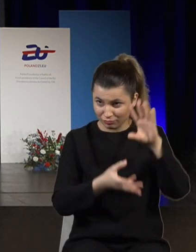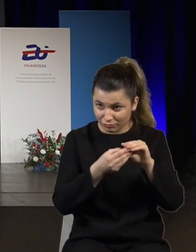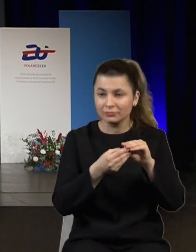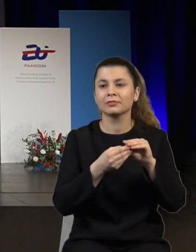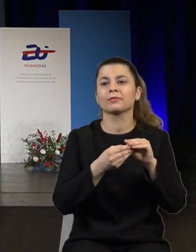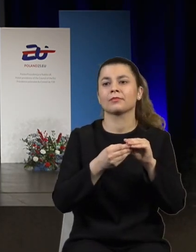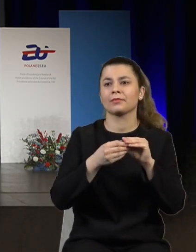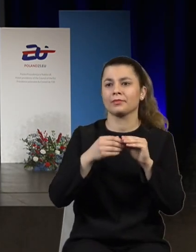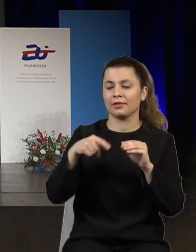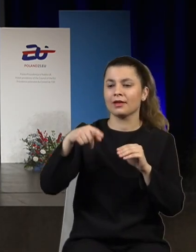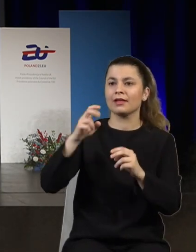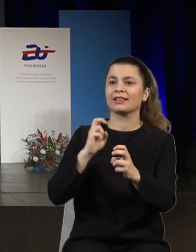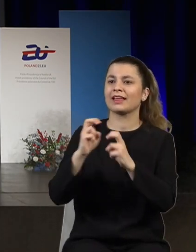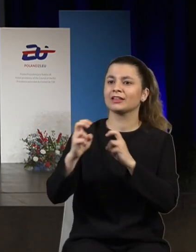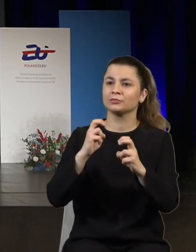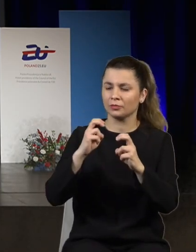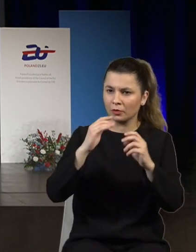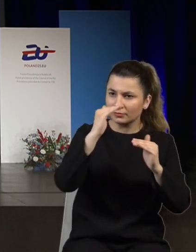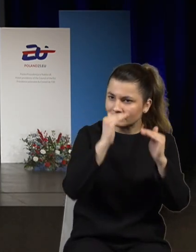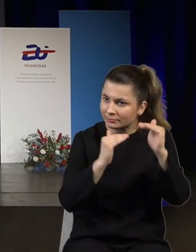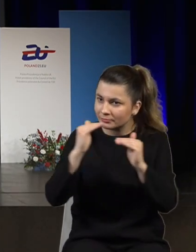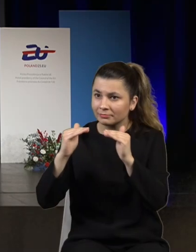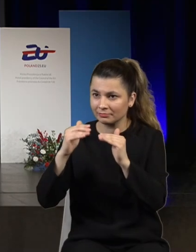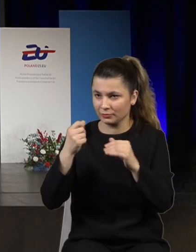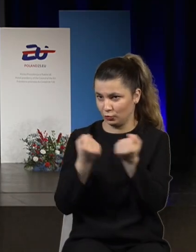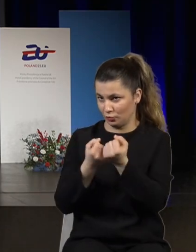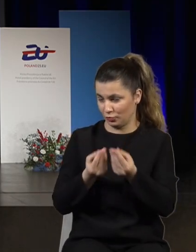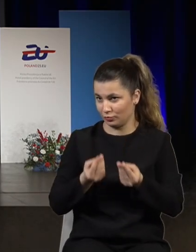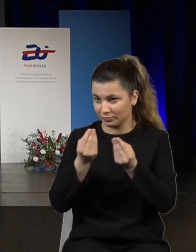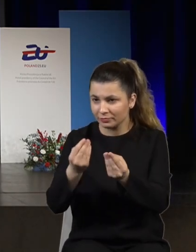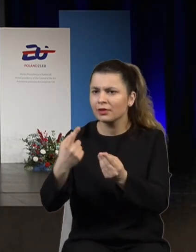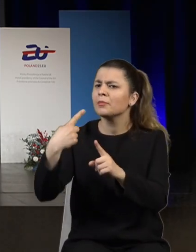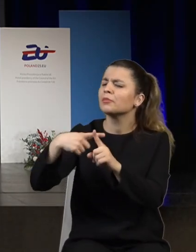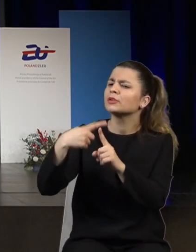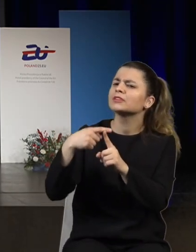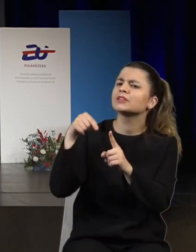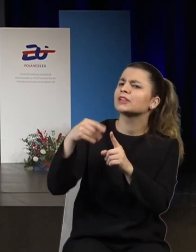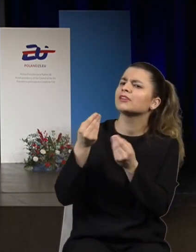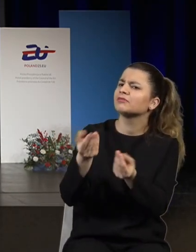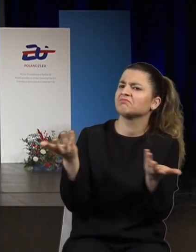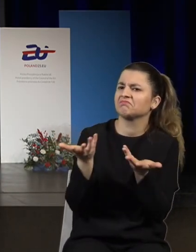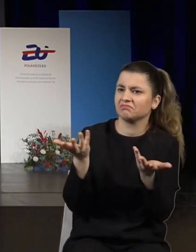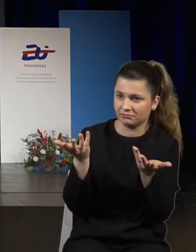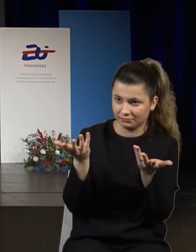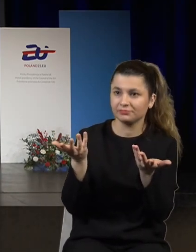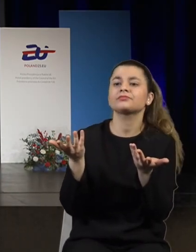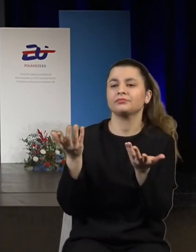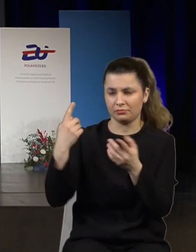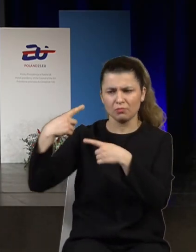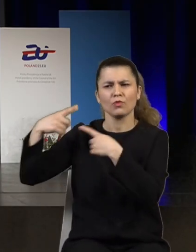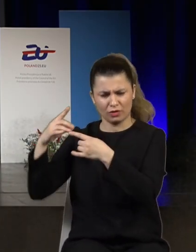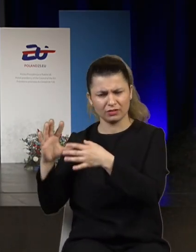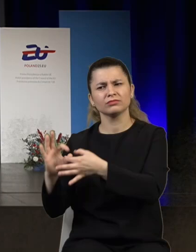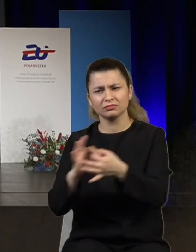the implementation of cohesion policy, but also other financial mechanisms you use, could you recommend